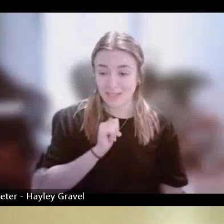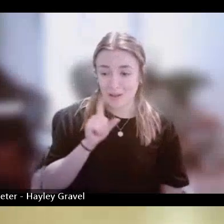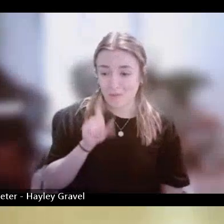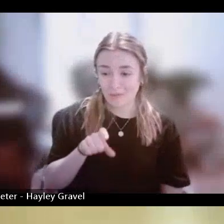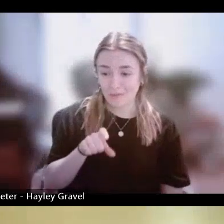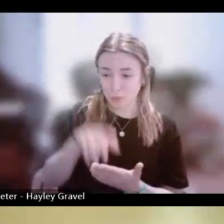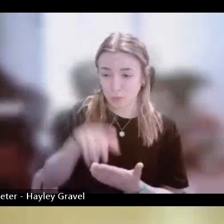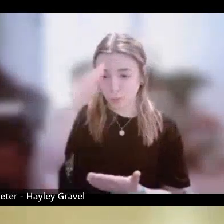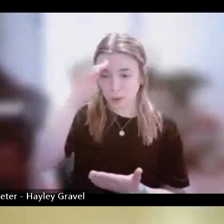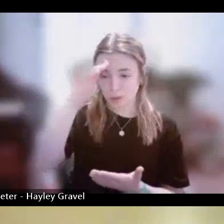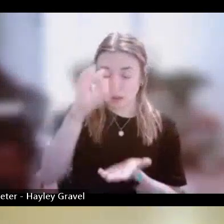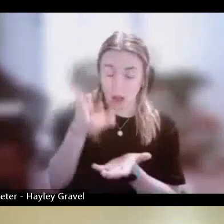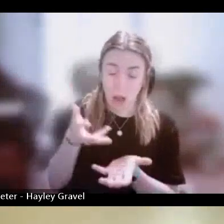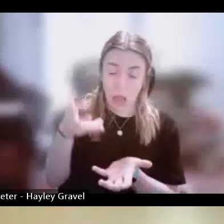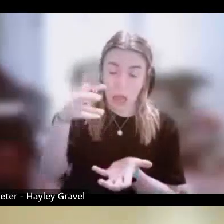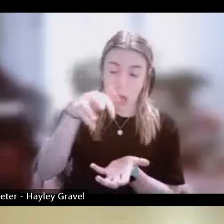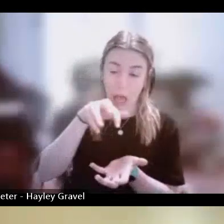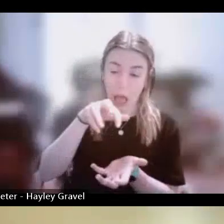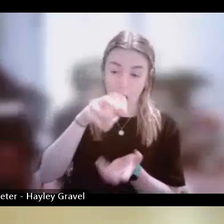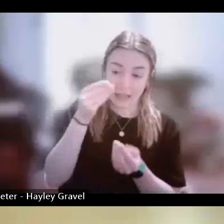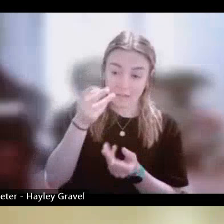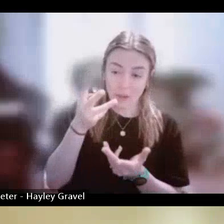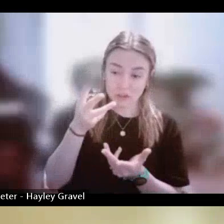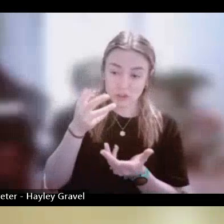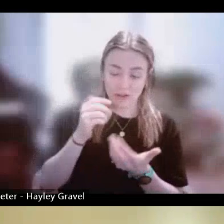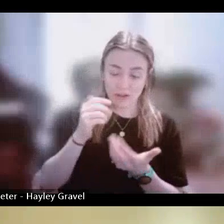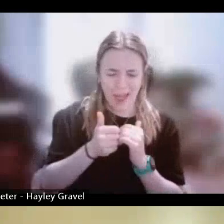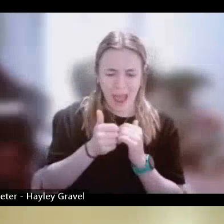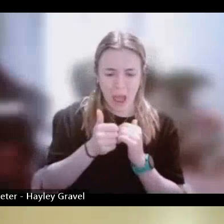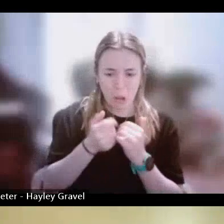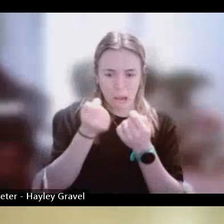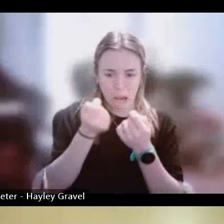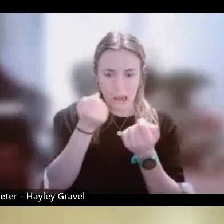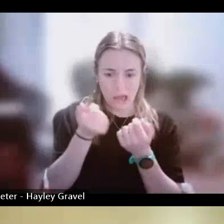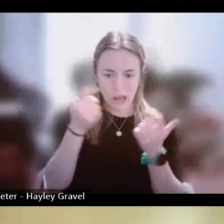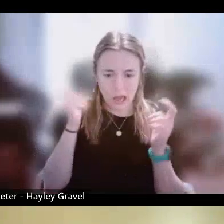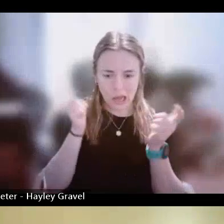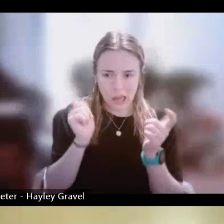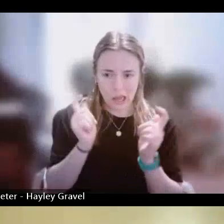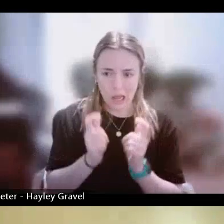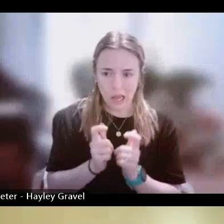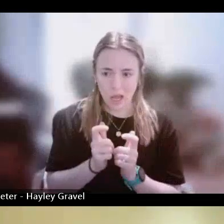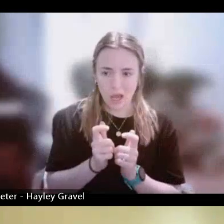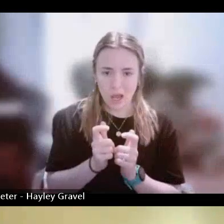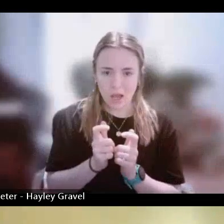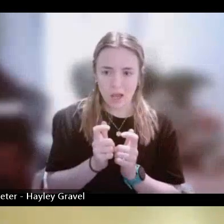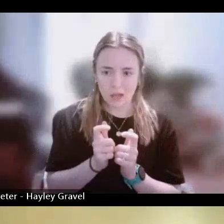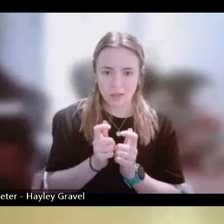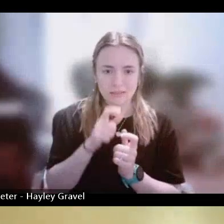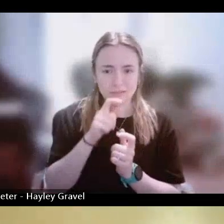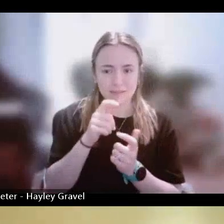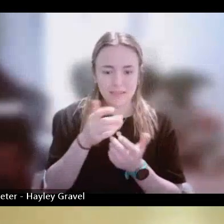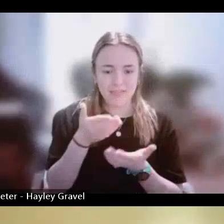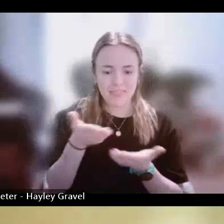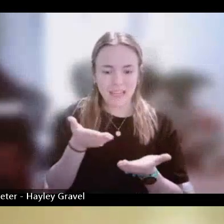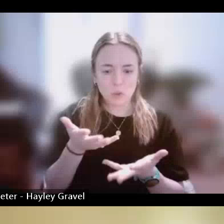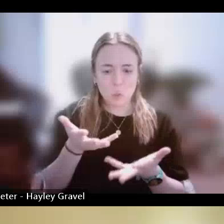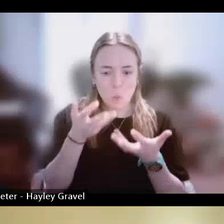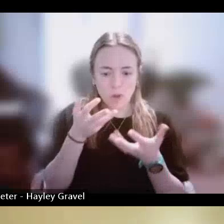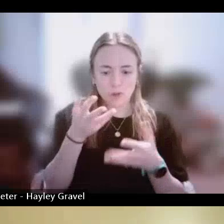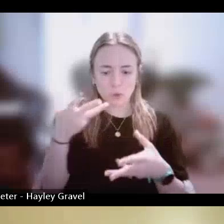you have some time, but thinking about, okay, what do I really want to include in this